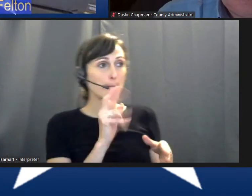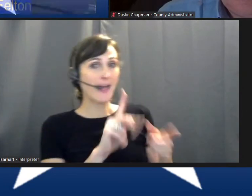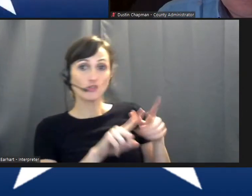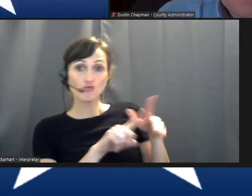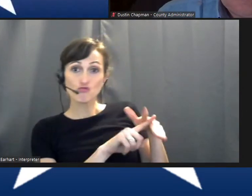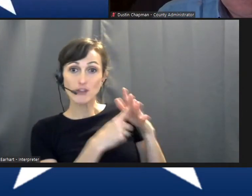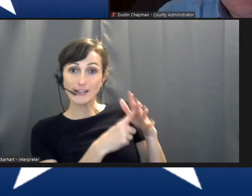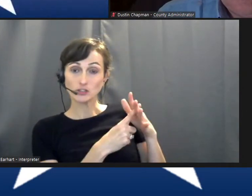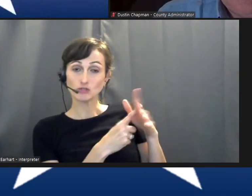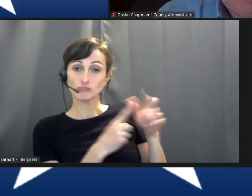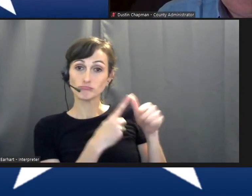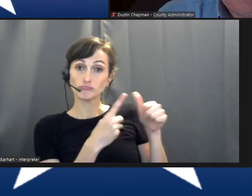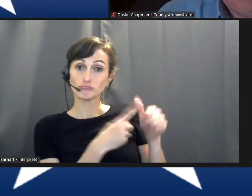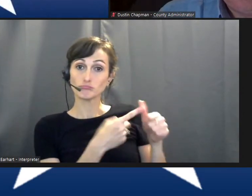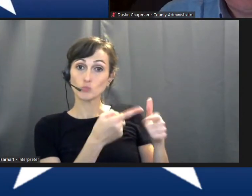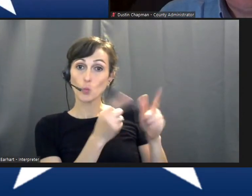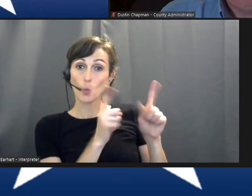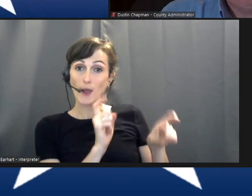the 2 million